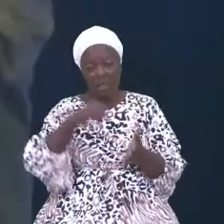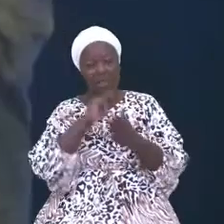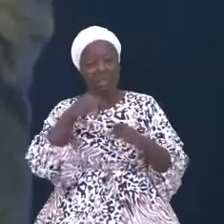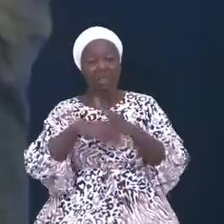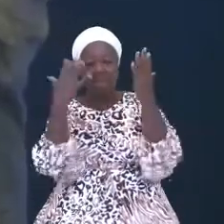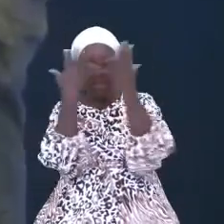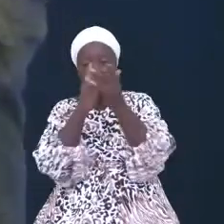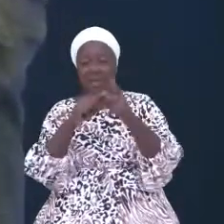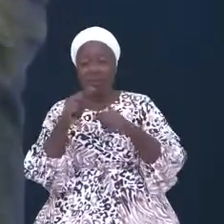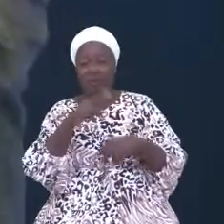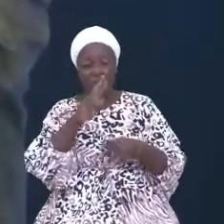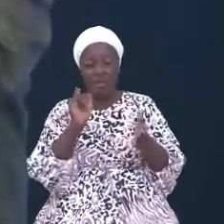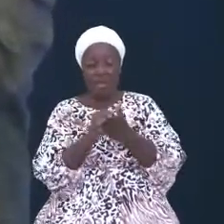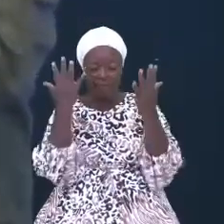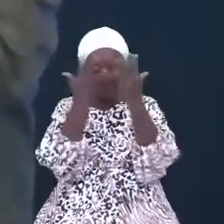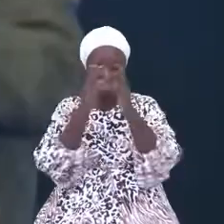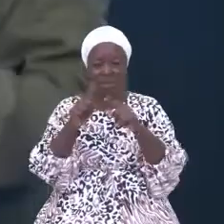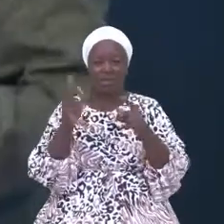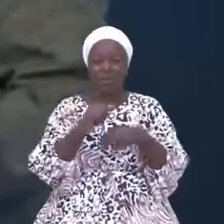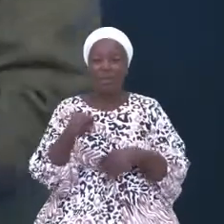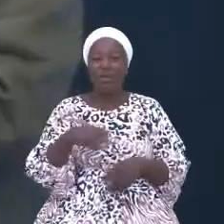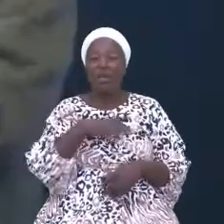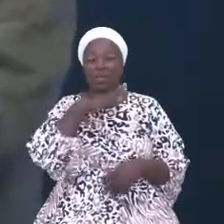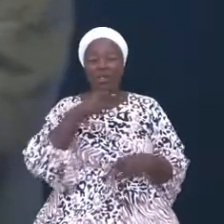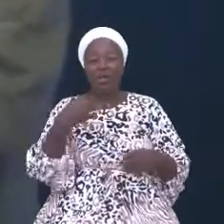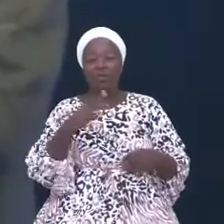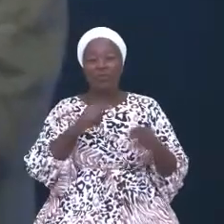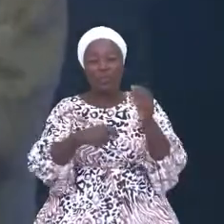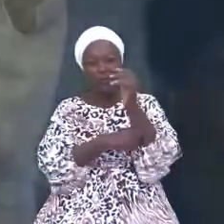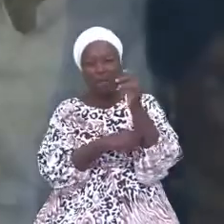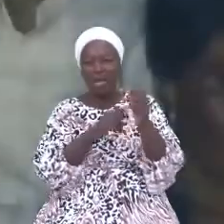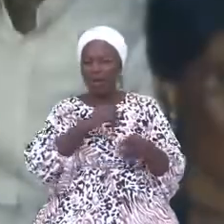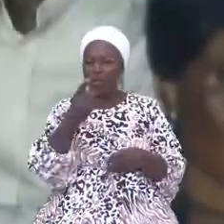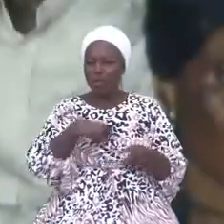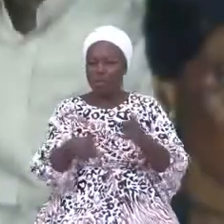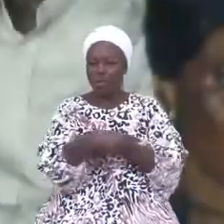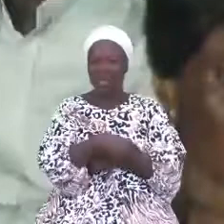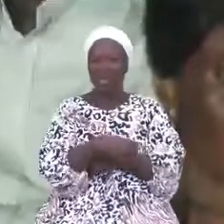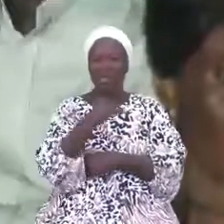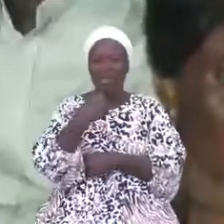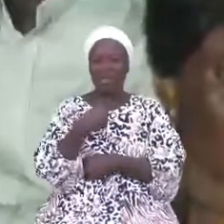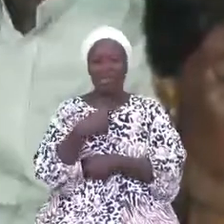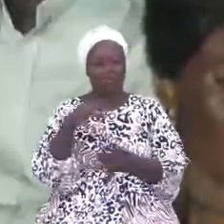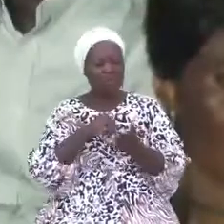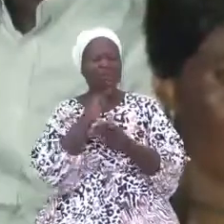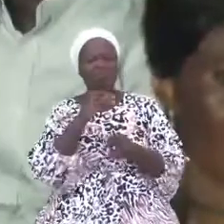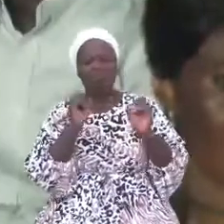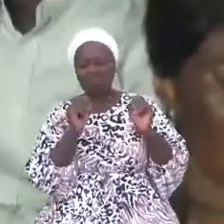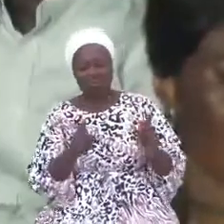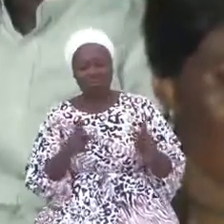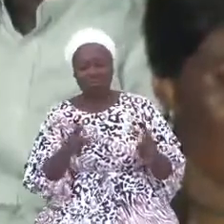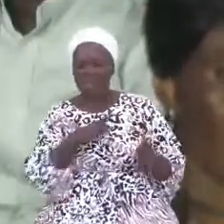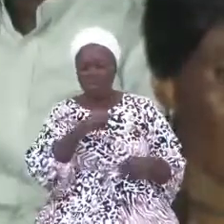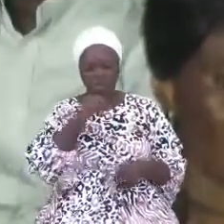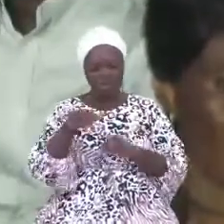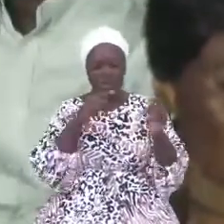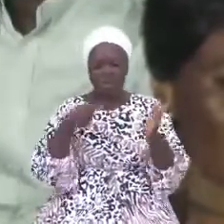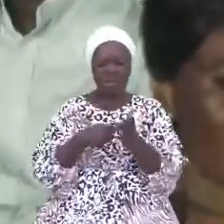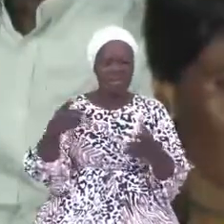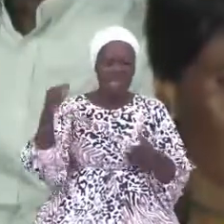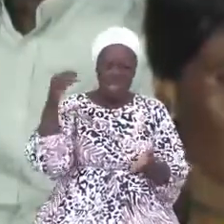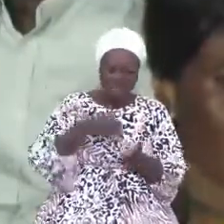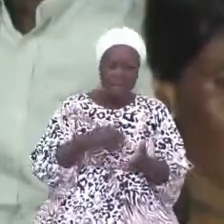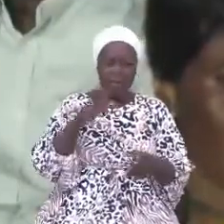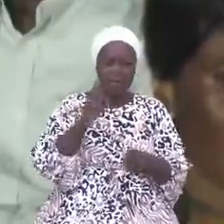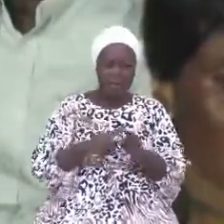for the filthiness of the flesh. And one day you said, it's enough. I don't want to do this again. But then you're